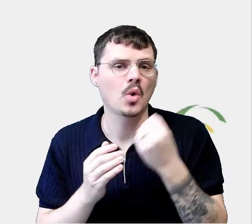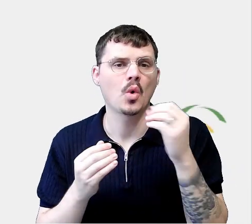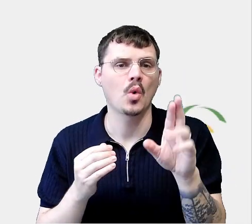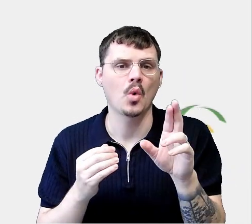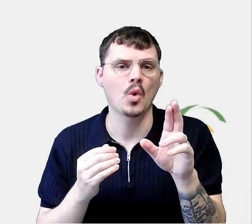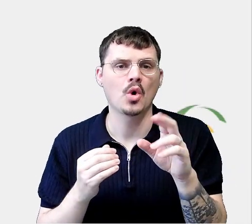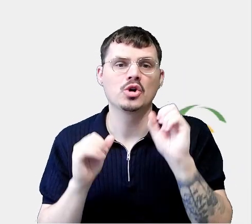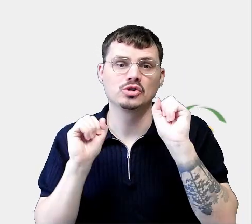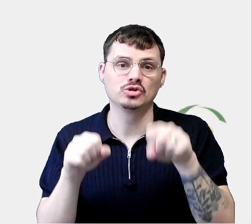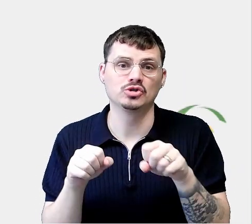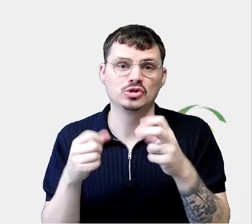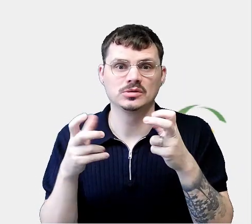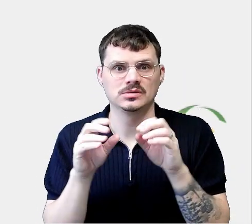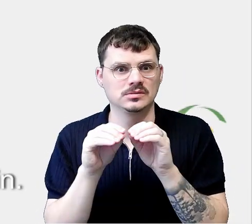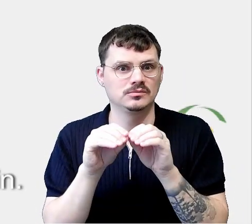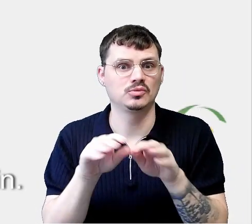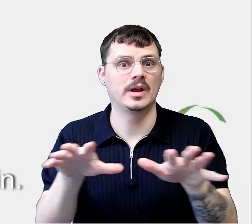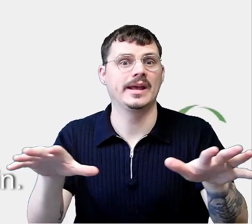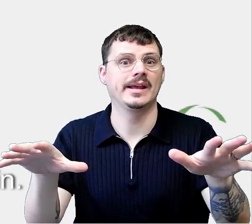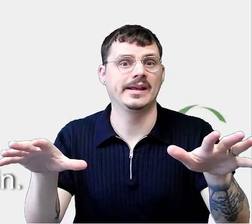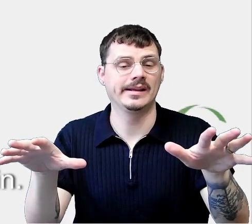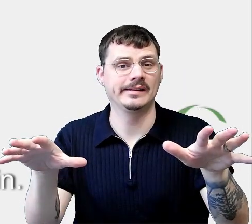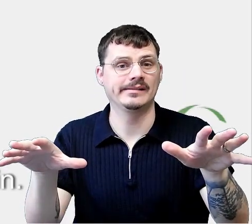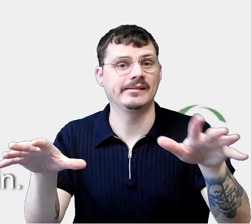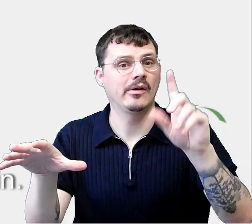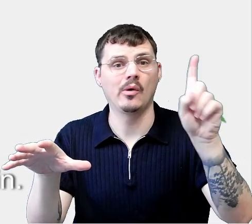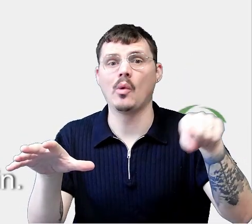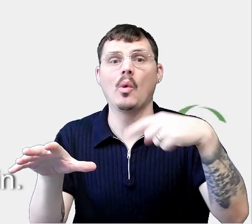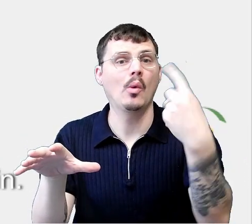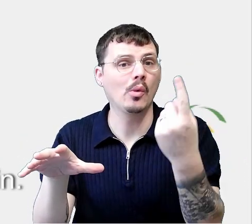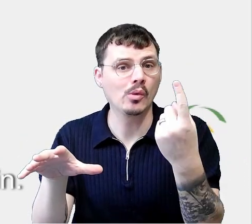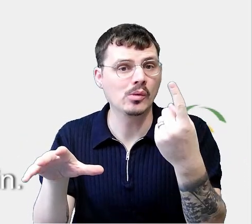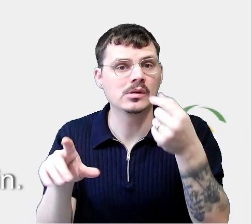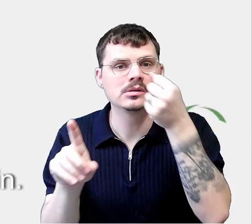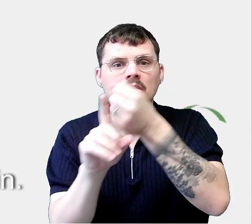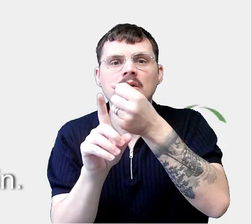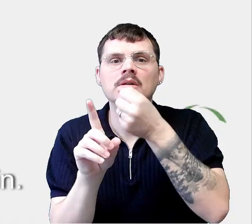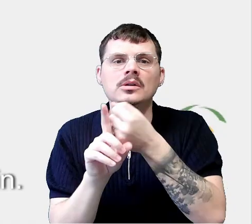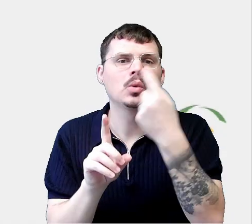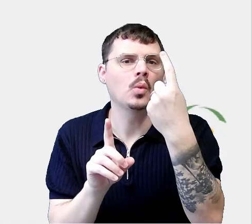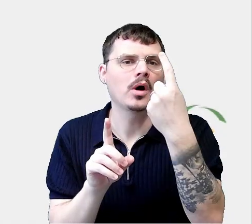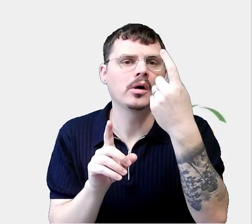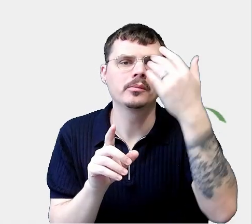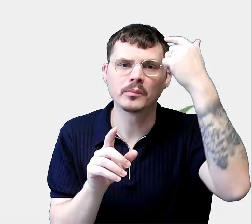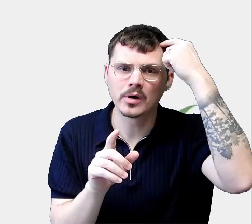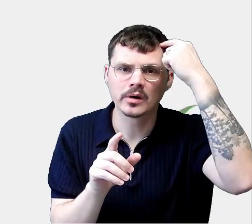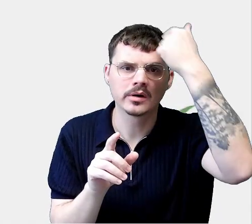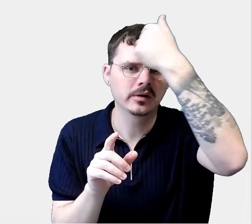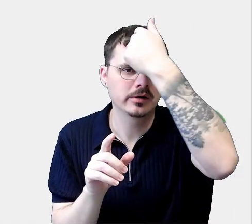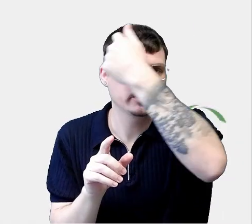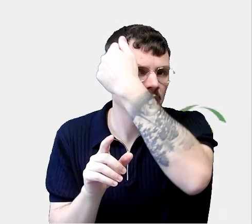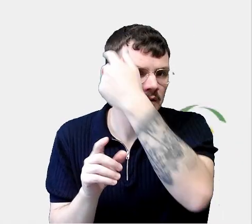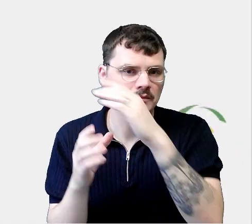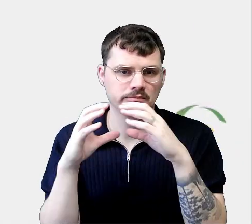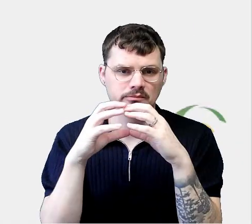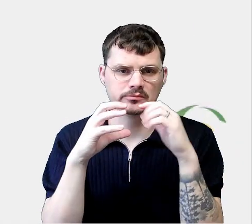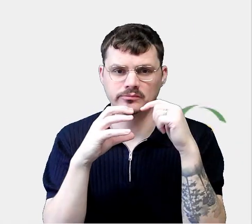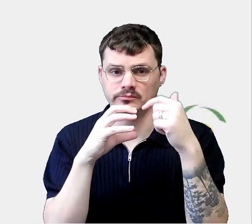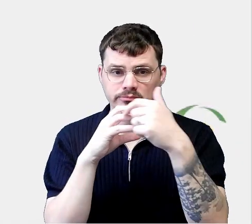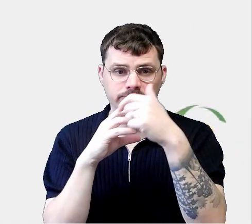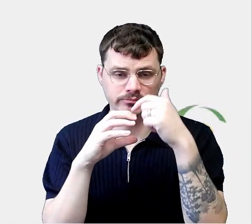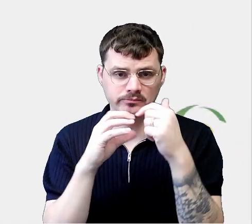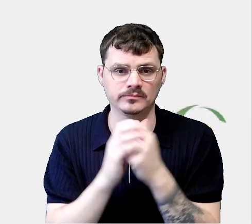it may spread to only involve a few other parts of the brain. Focal onset